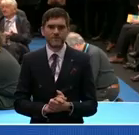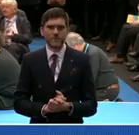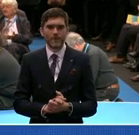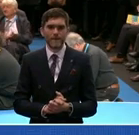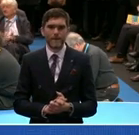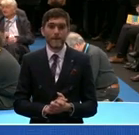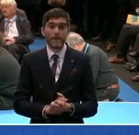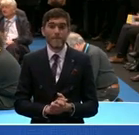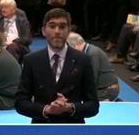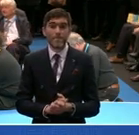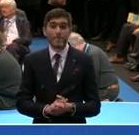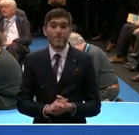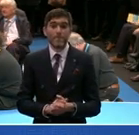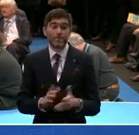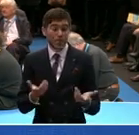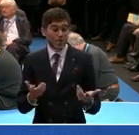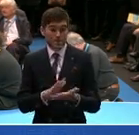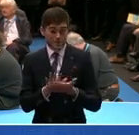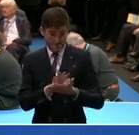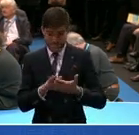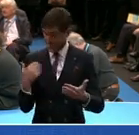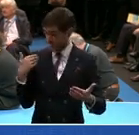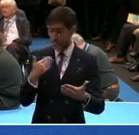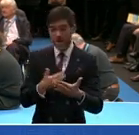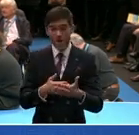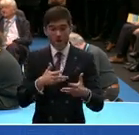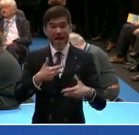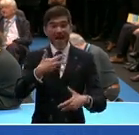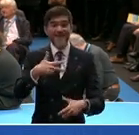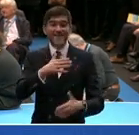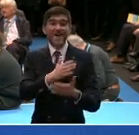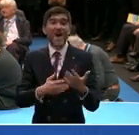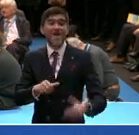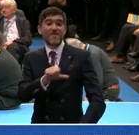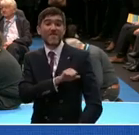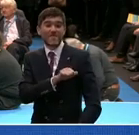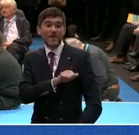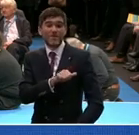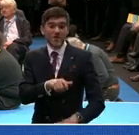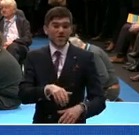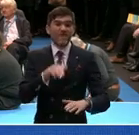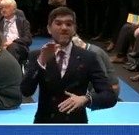And with that, we have removed nearly 8,500 foreign national